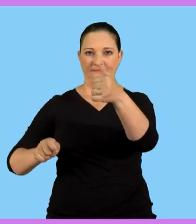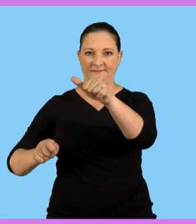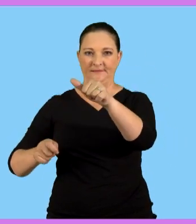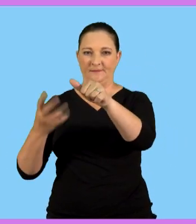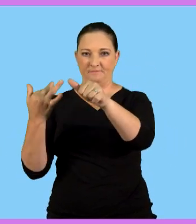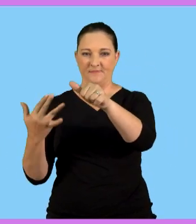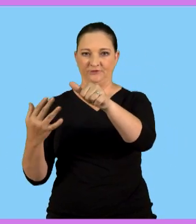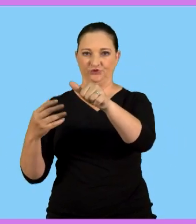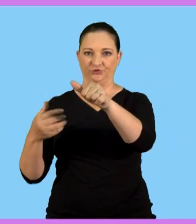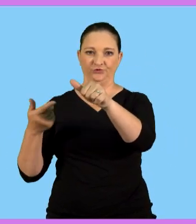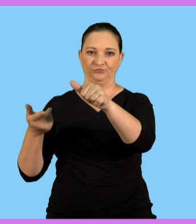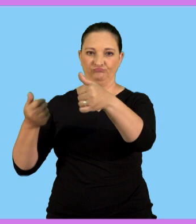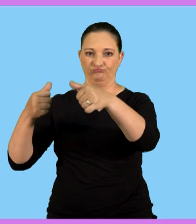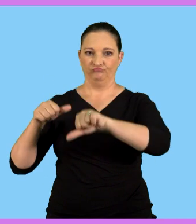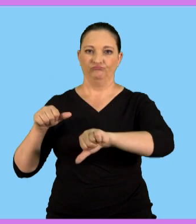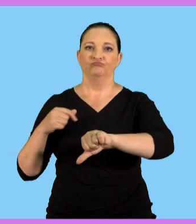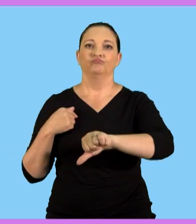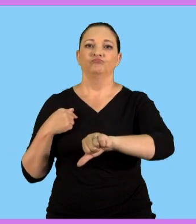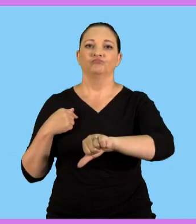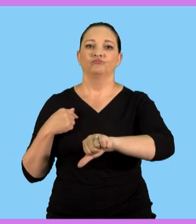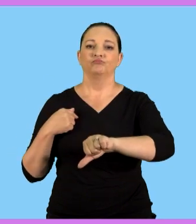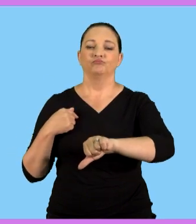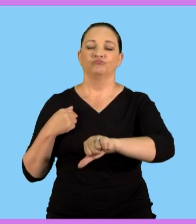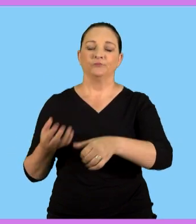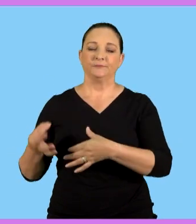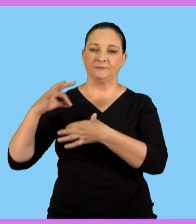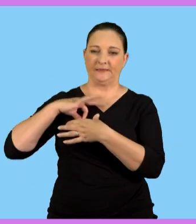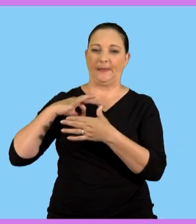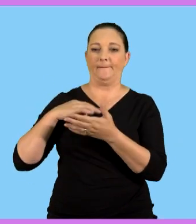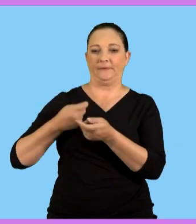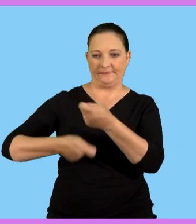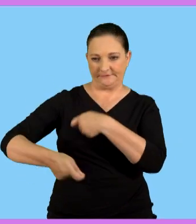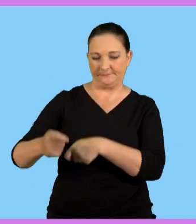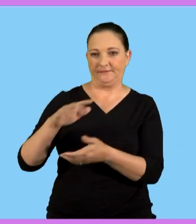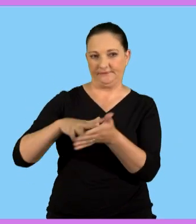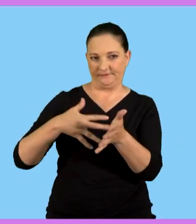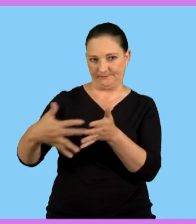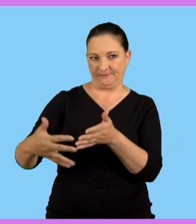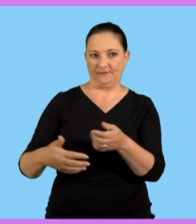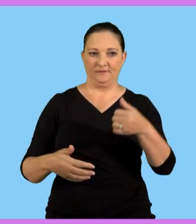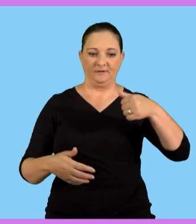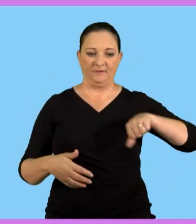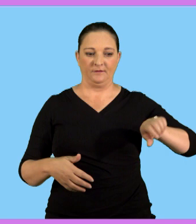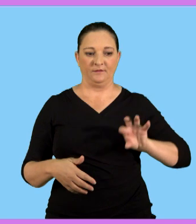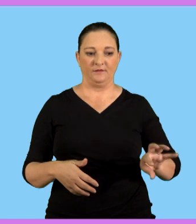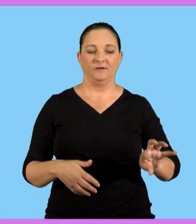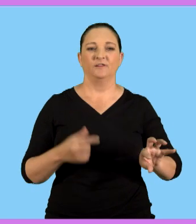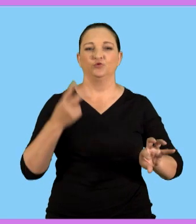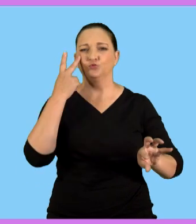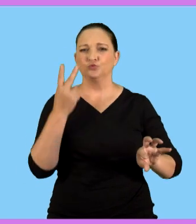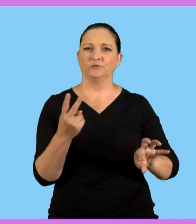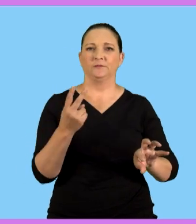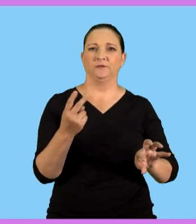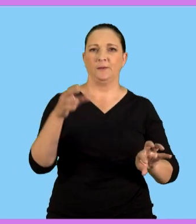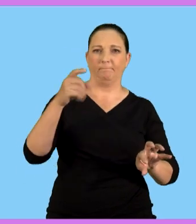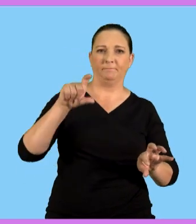then budgets. Then we'll discuss income and expenditure statements, and we'll end off with budgets versus income